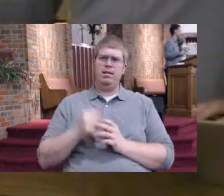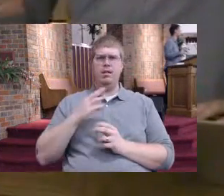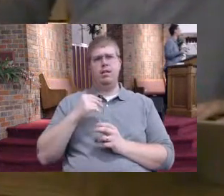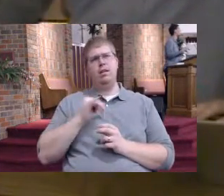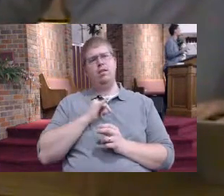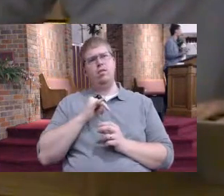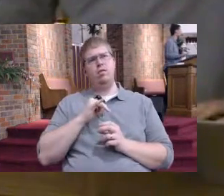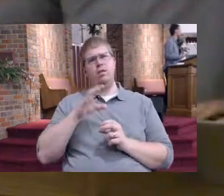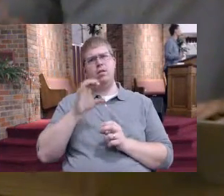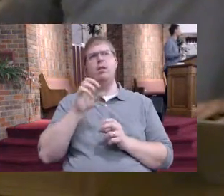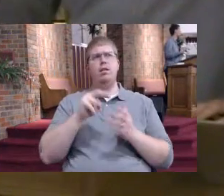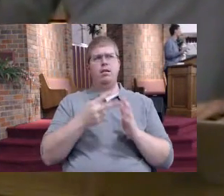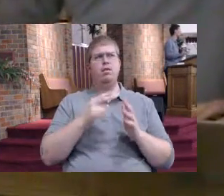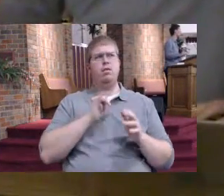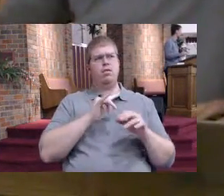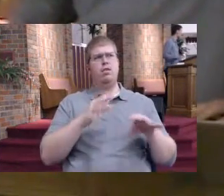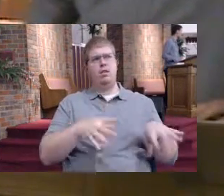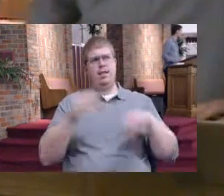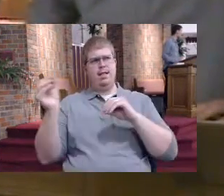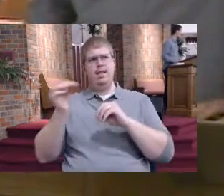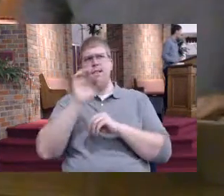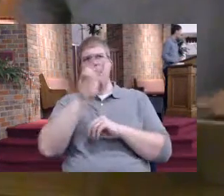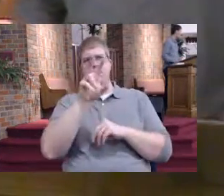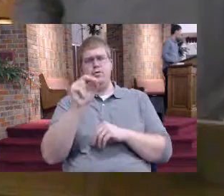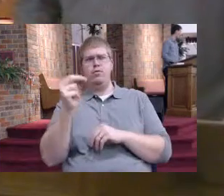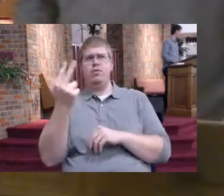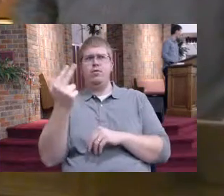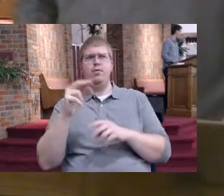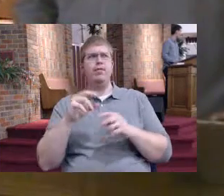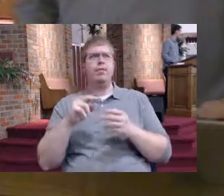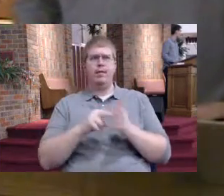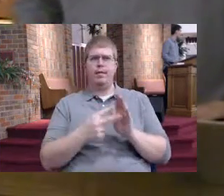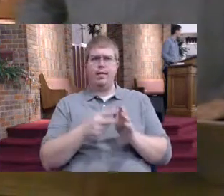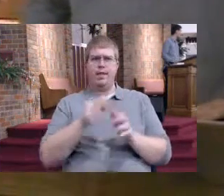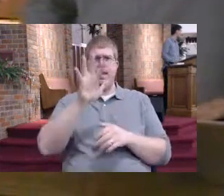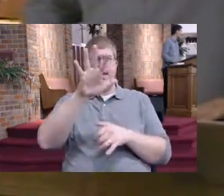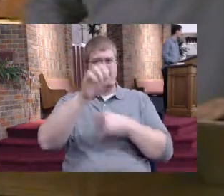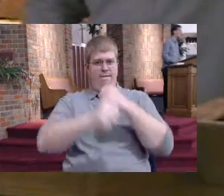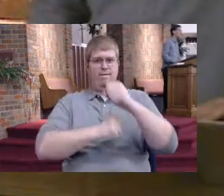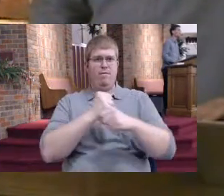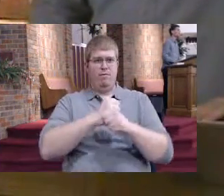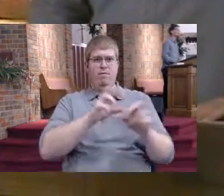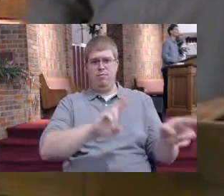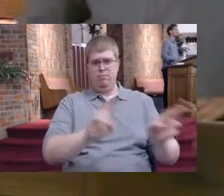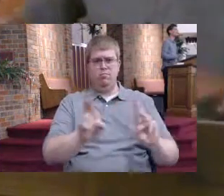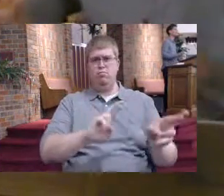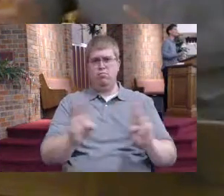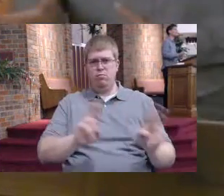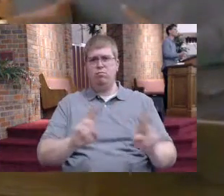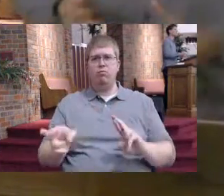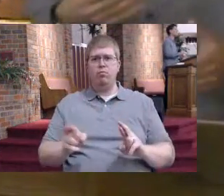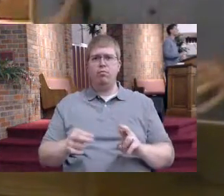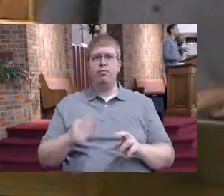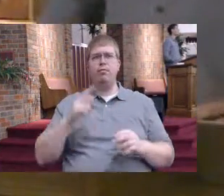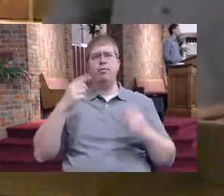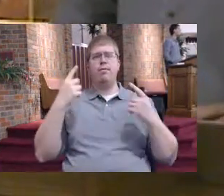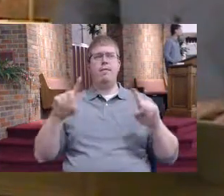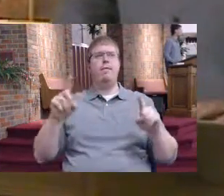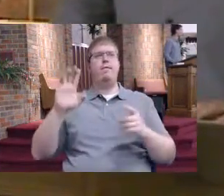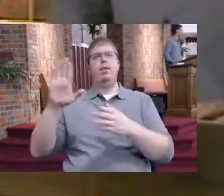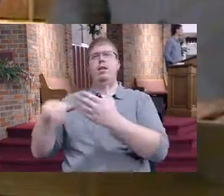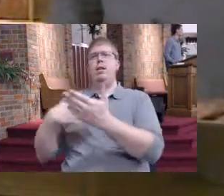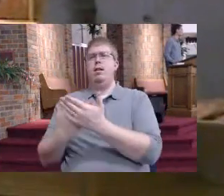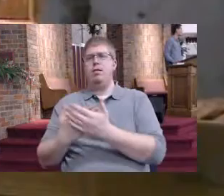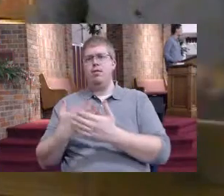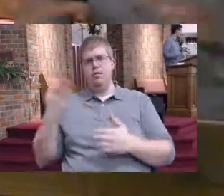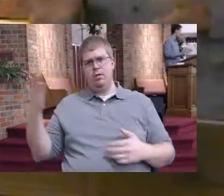so it was 5 years of preparation. But finally, we arrived. We spent 2.5 months in Dar es Salaam,